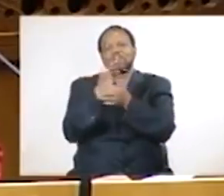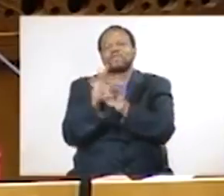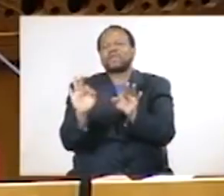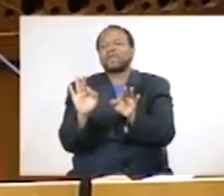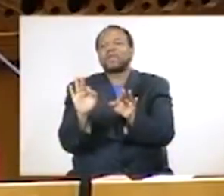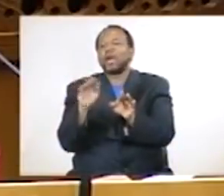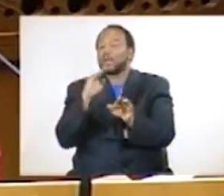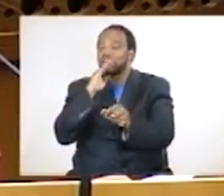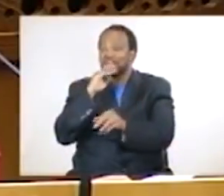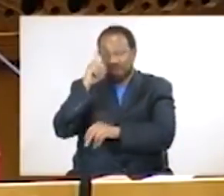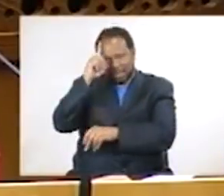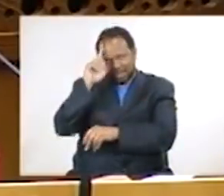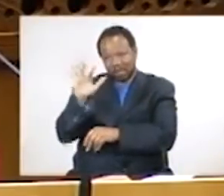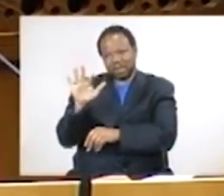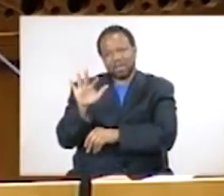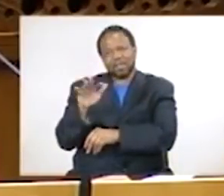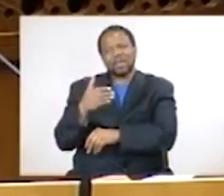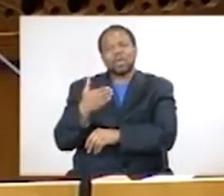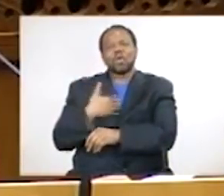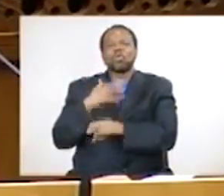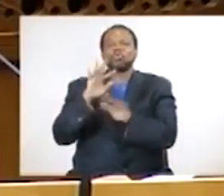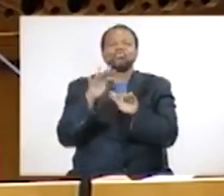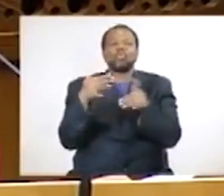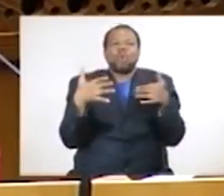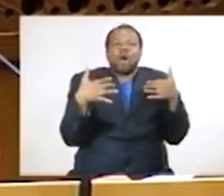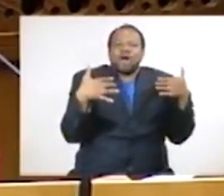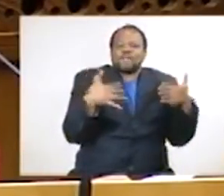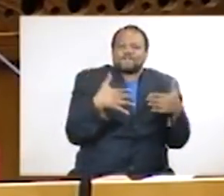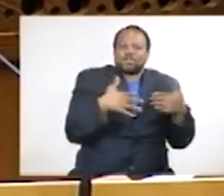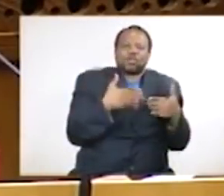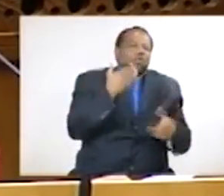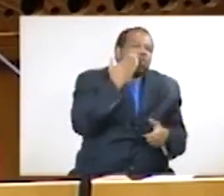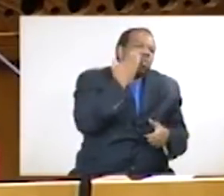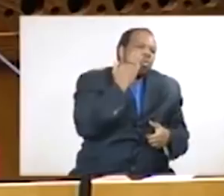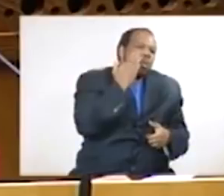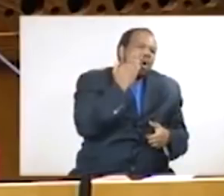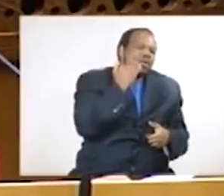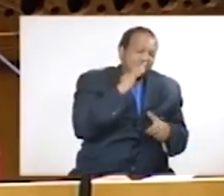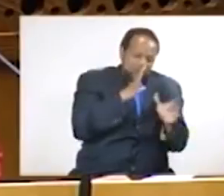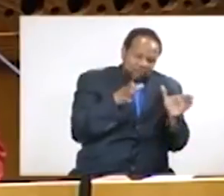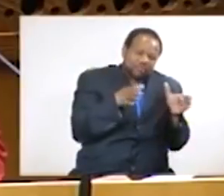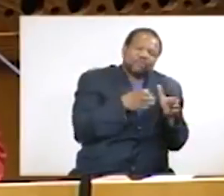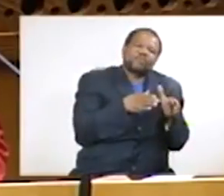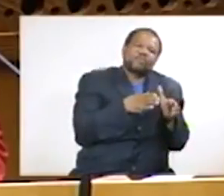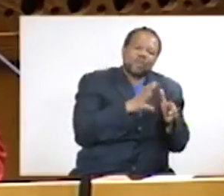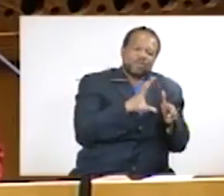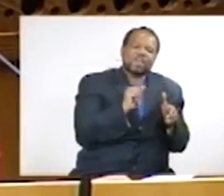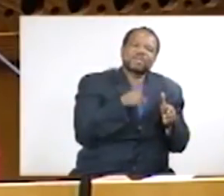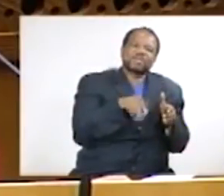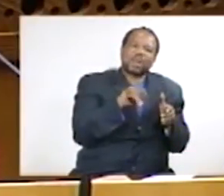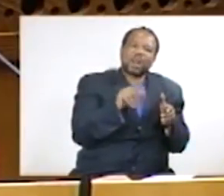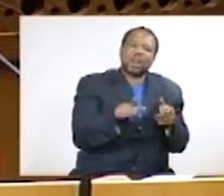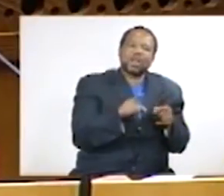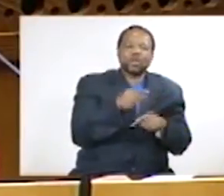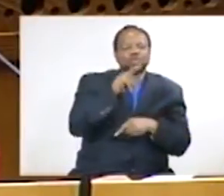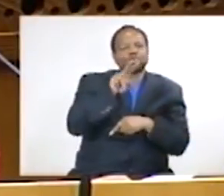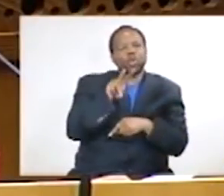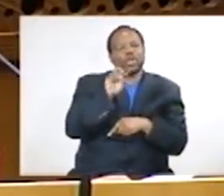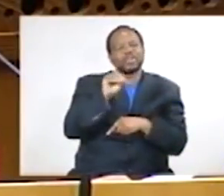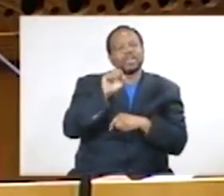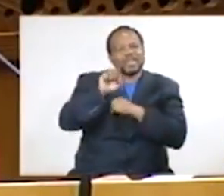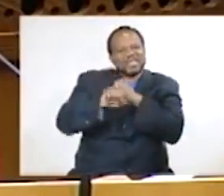economic agenda, because you lack courage and you have sold out the revolution. You don't have what it takes to lead the struggle for economic